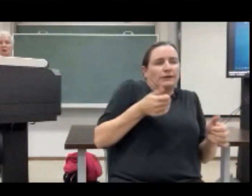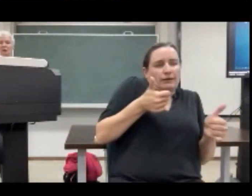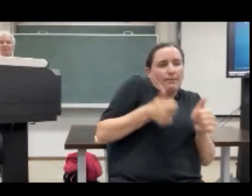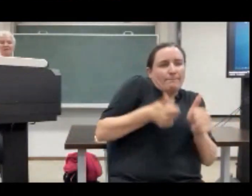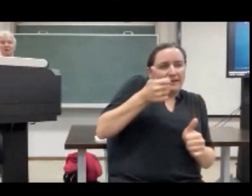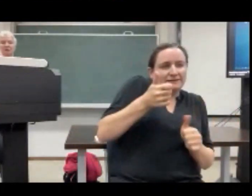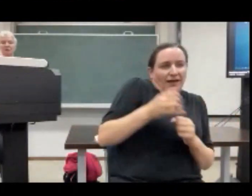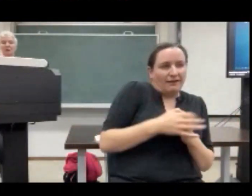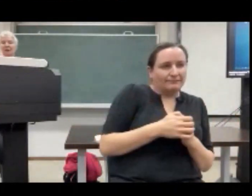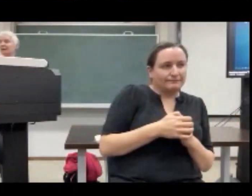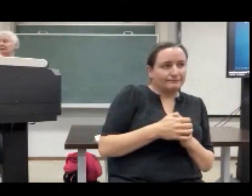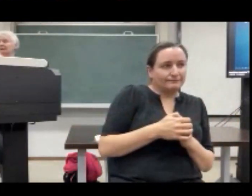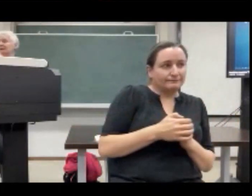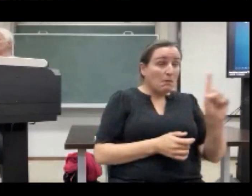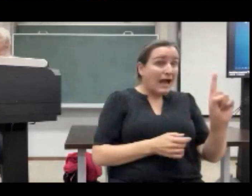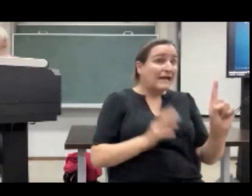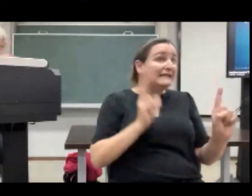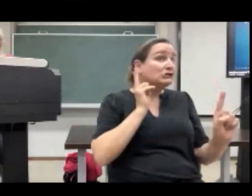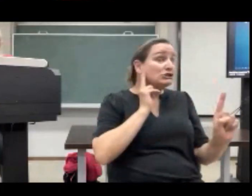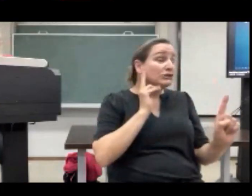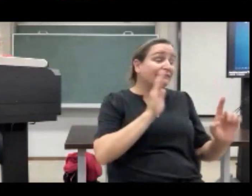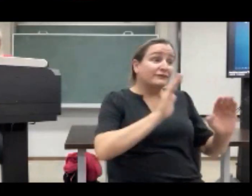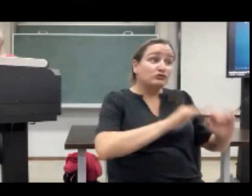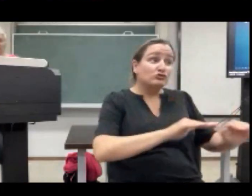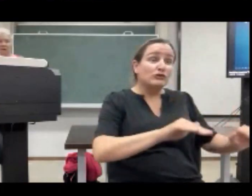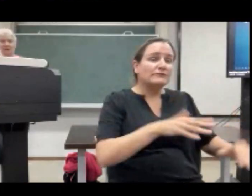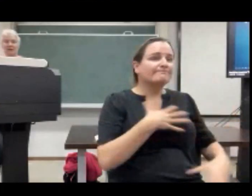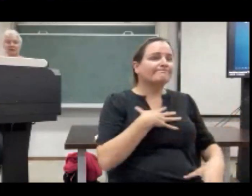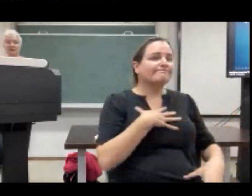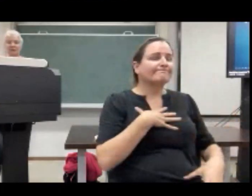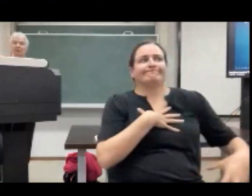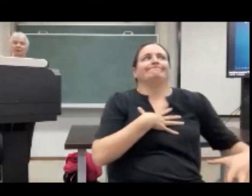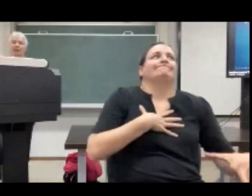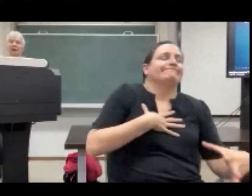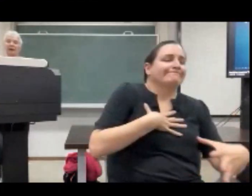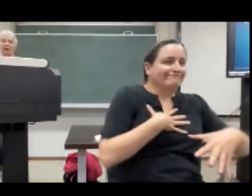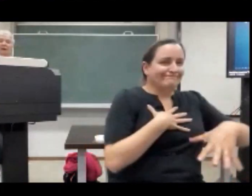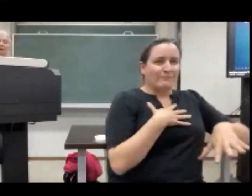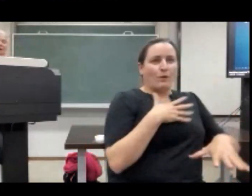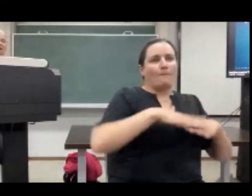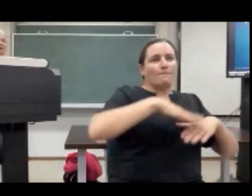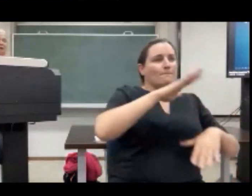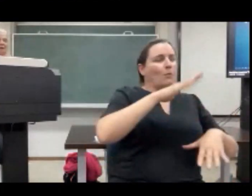Children with hearing loss are vulnerable here. It is known that their feelings of self-esteem